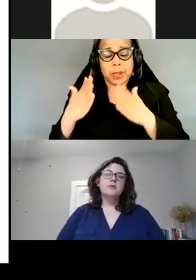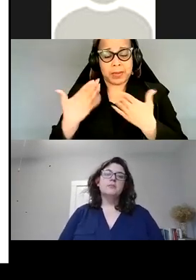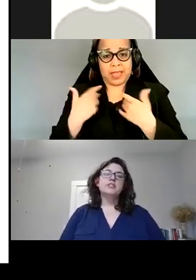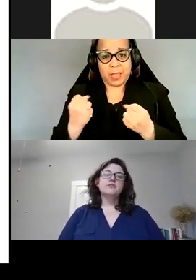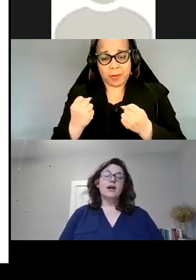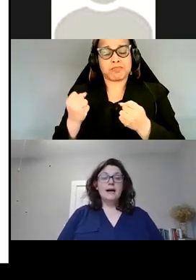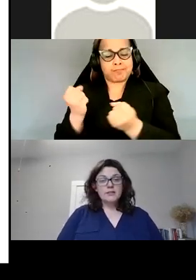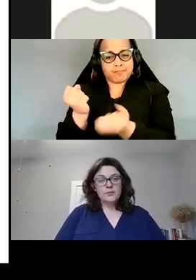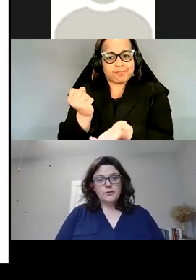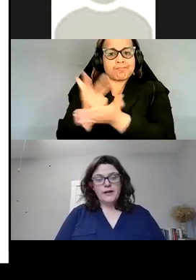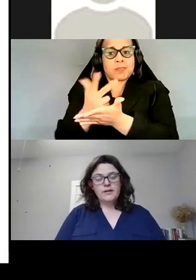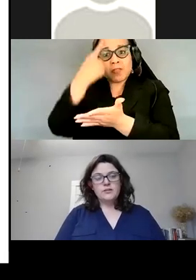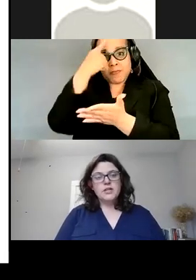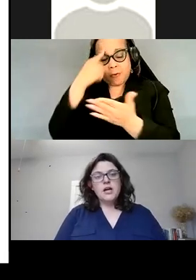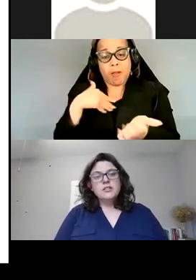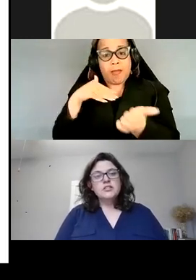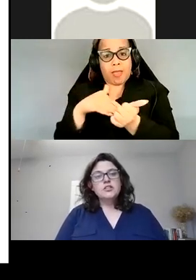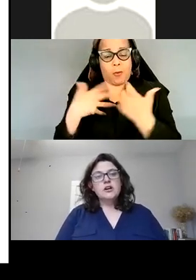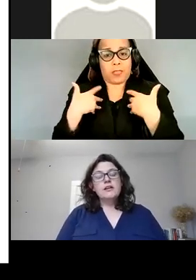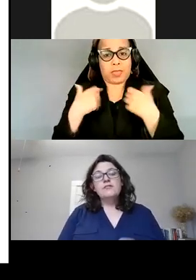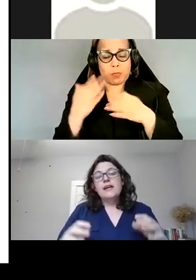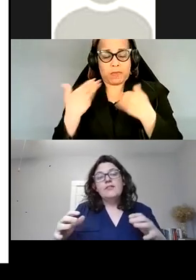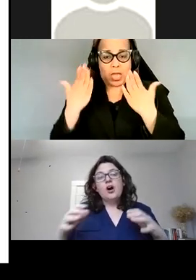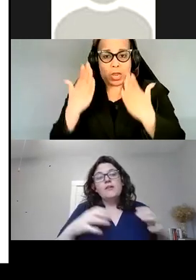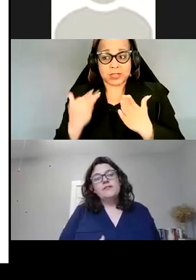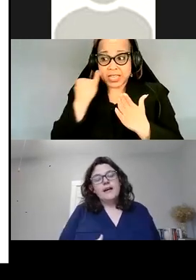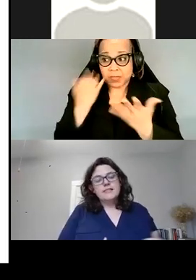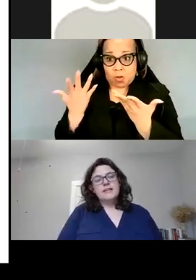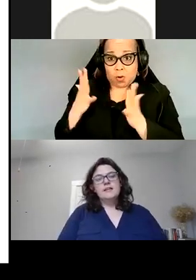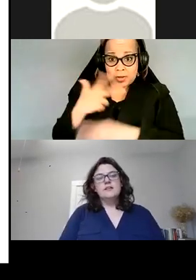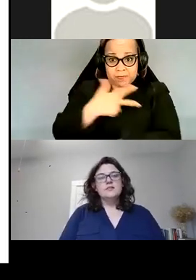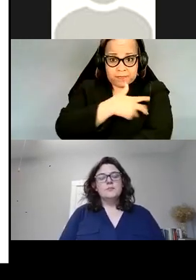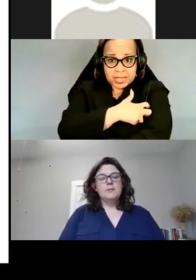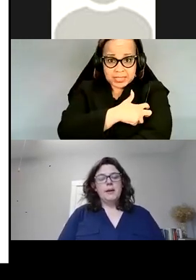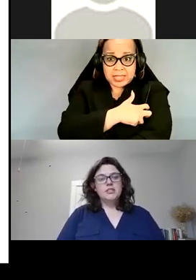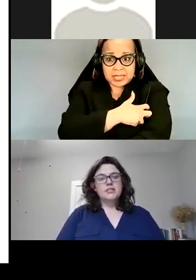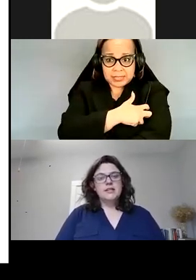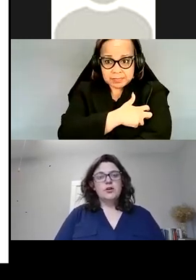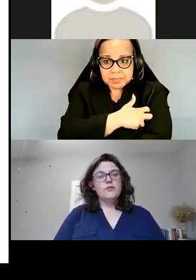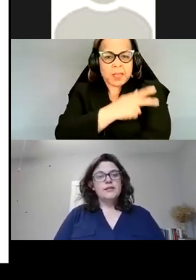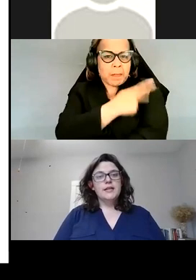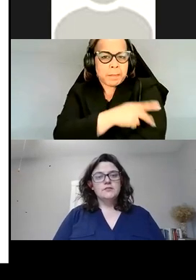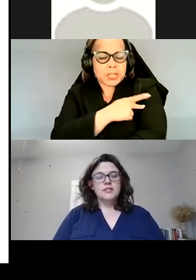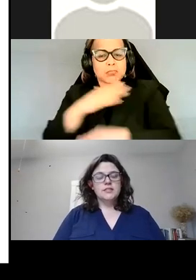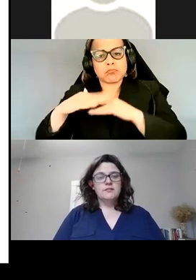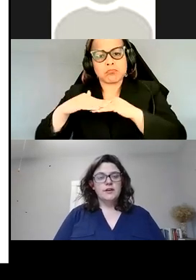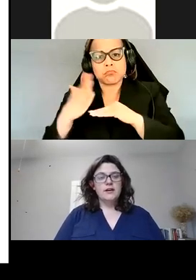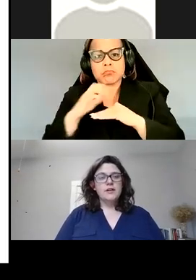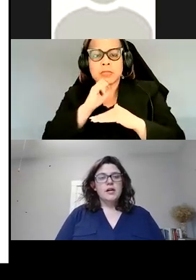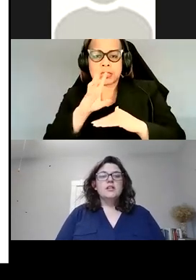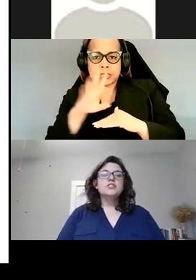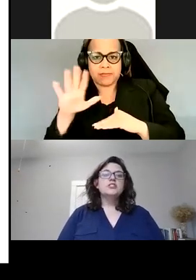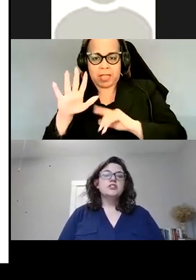gave permission for healthcare providers to start, if they have already vaccinated, there's the patients that are over the age of